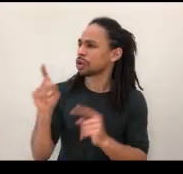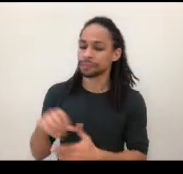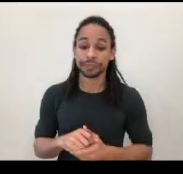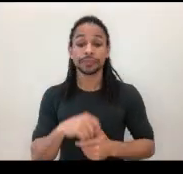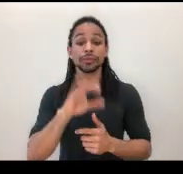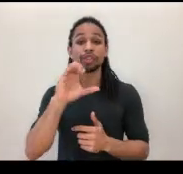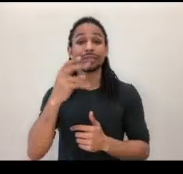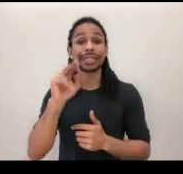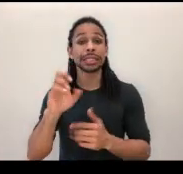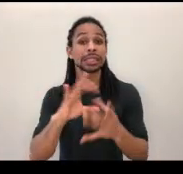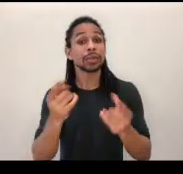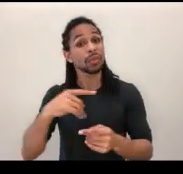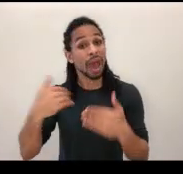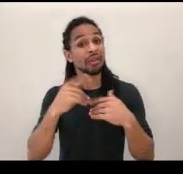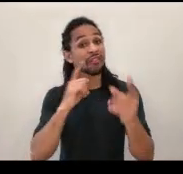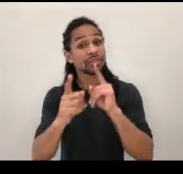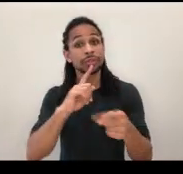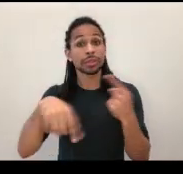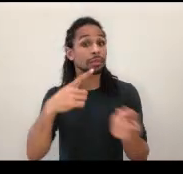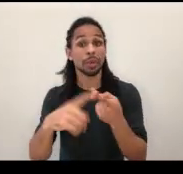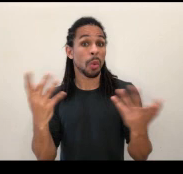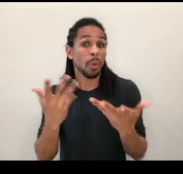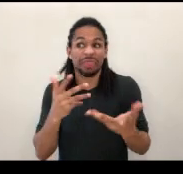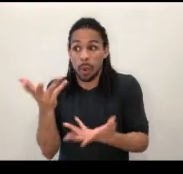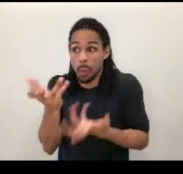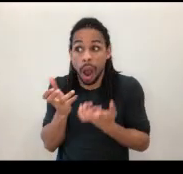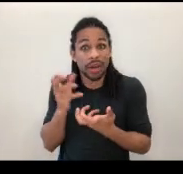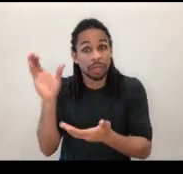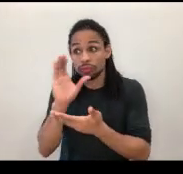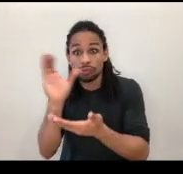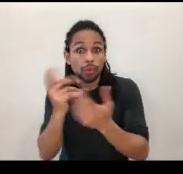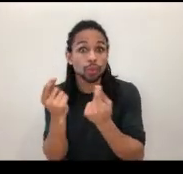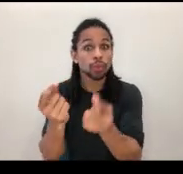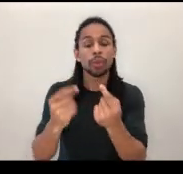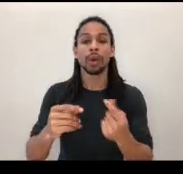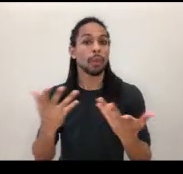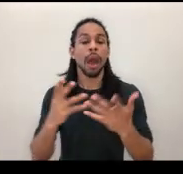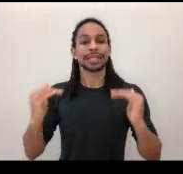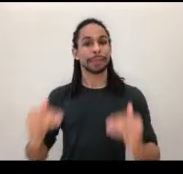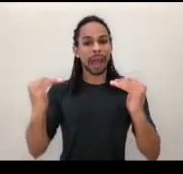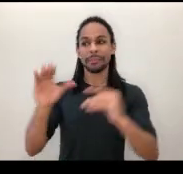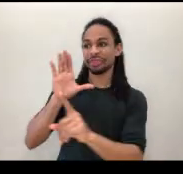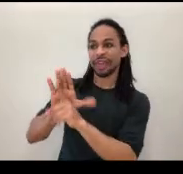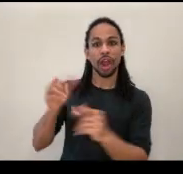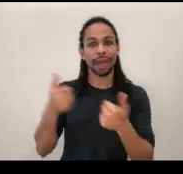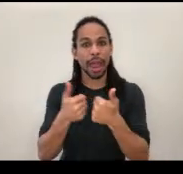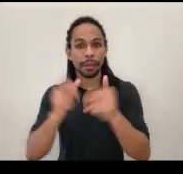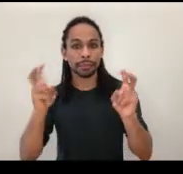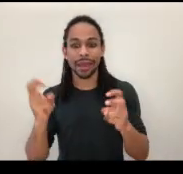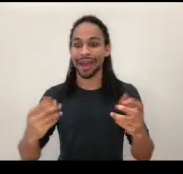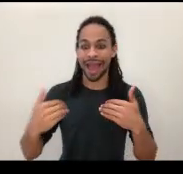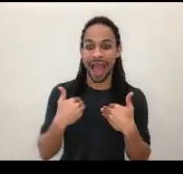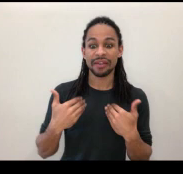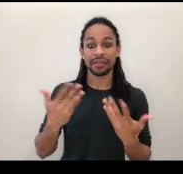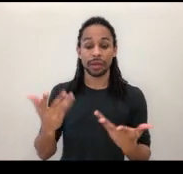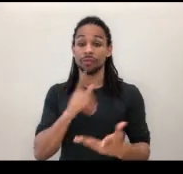conversation about what they were looking to do, which is what Will just said about stepping up their game and having